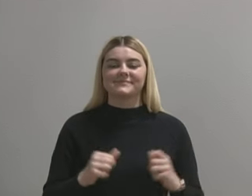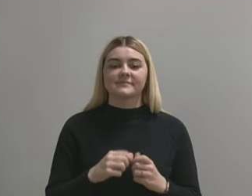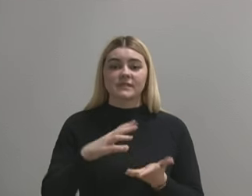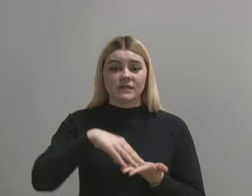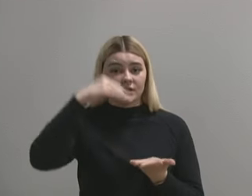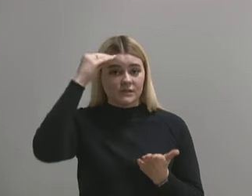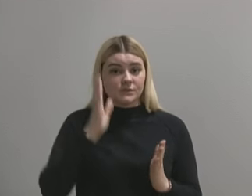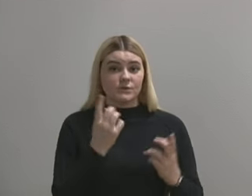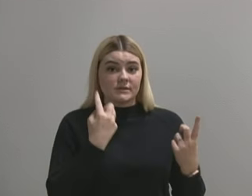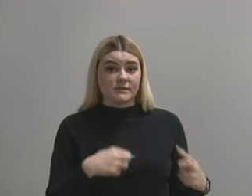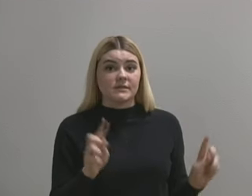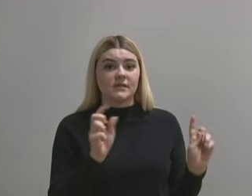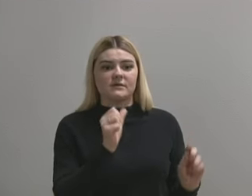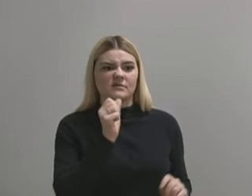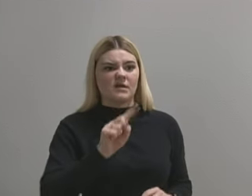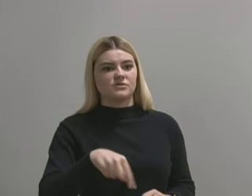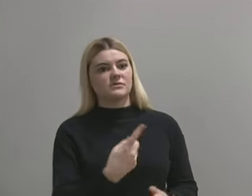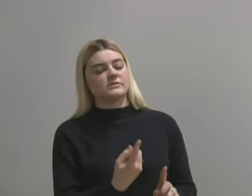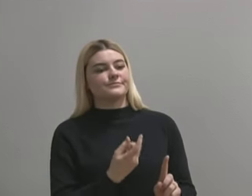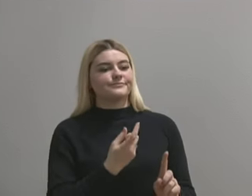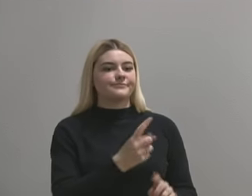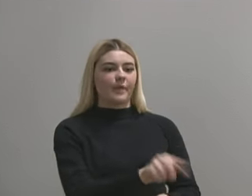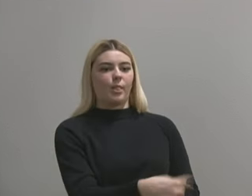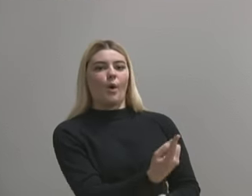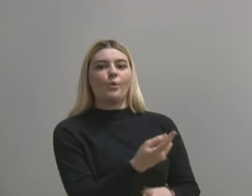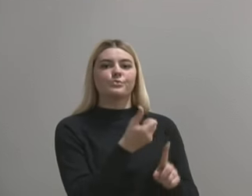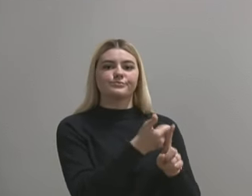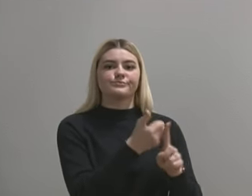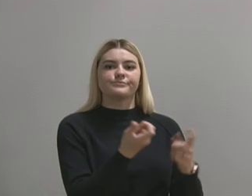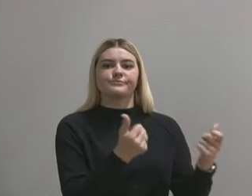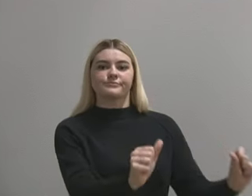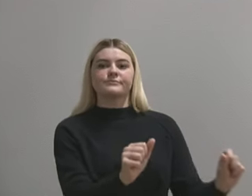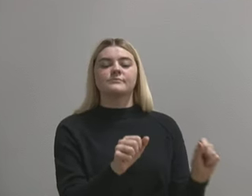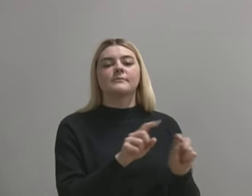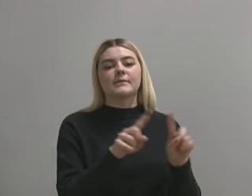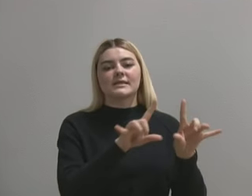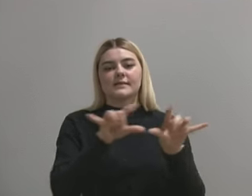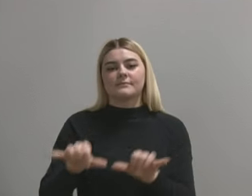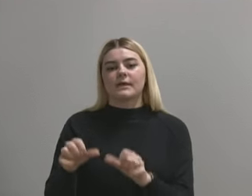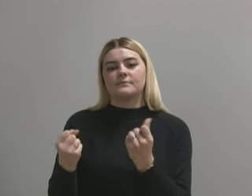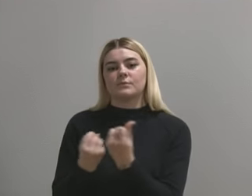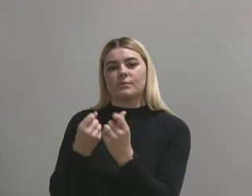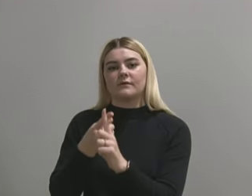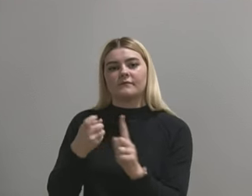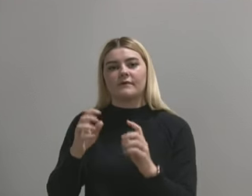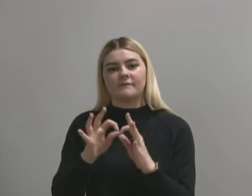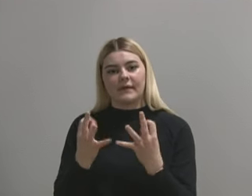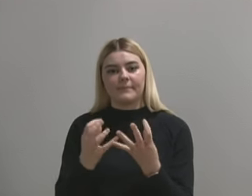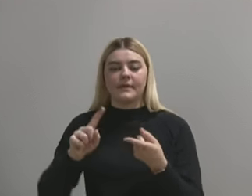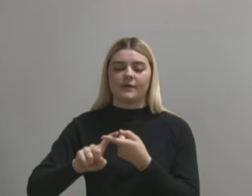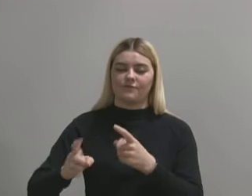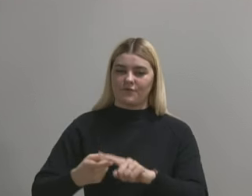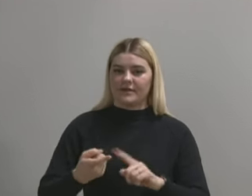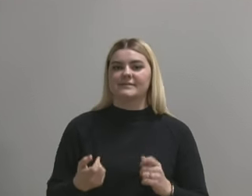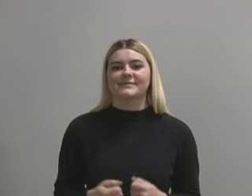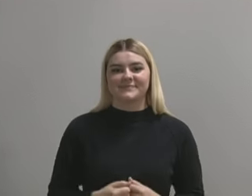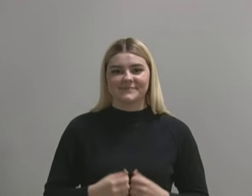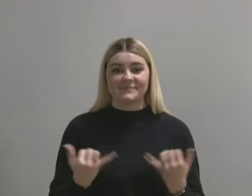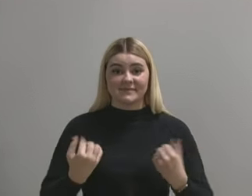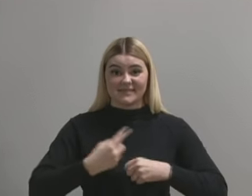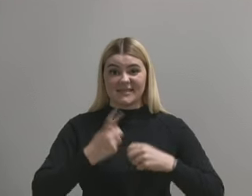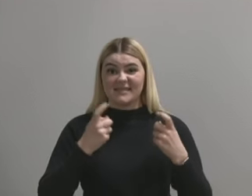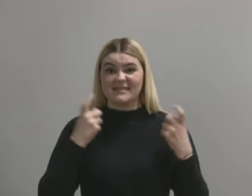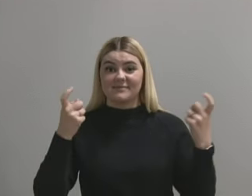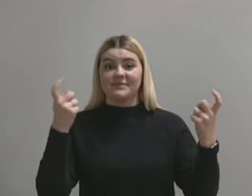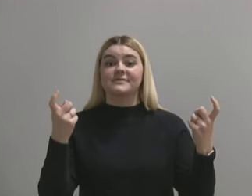only because of their own efforts, but also because of the support that they receive from their family and friends. Today's